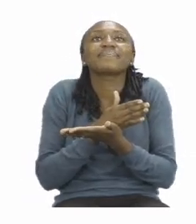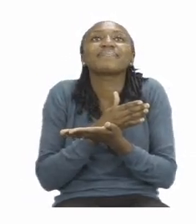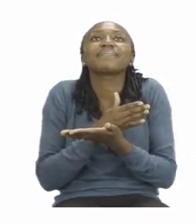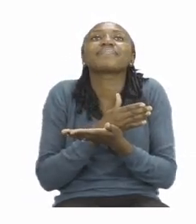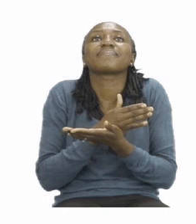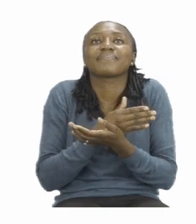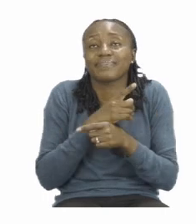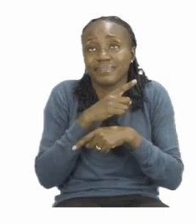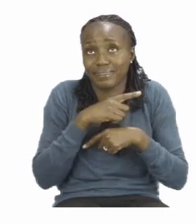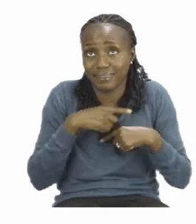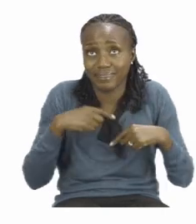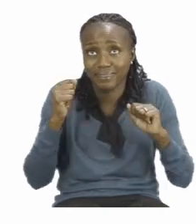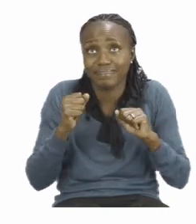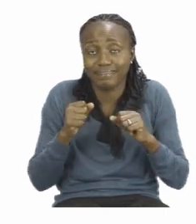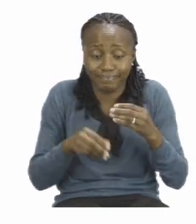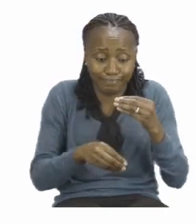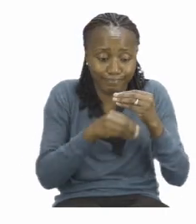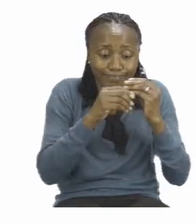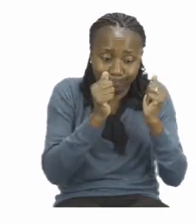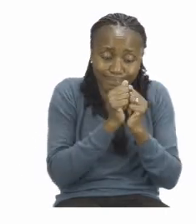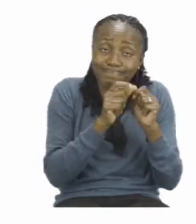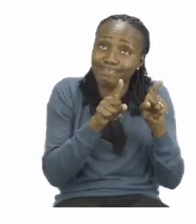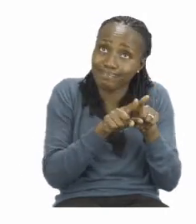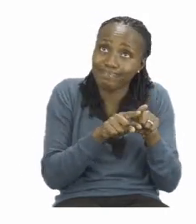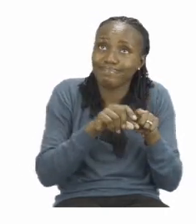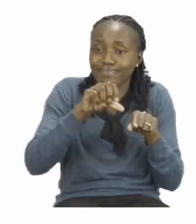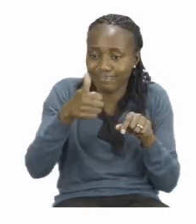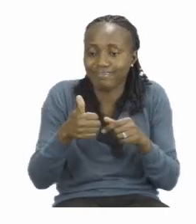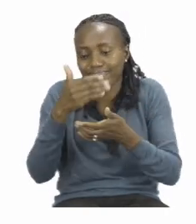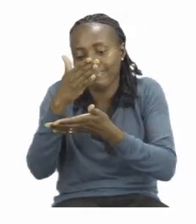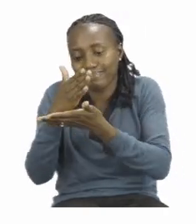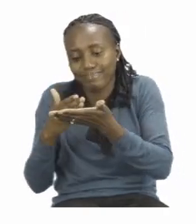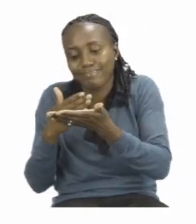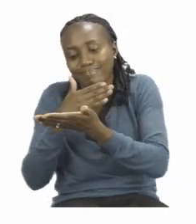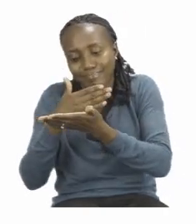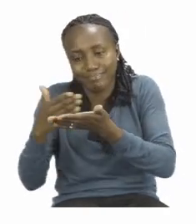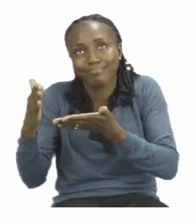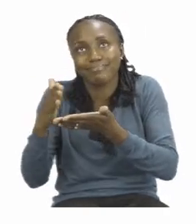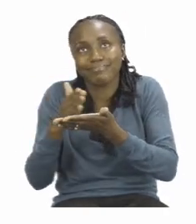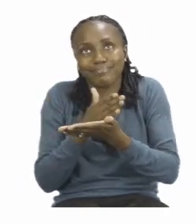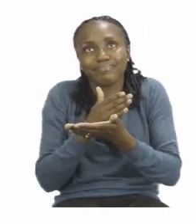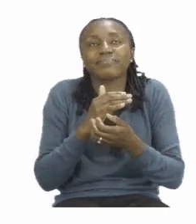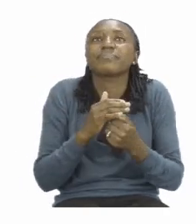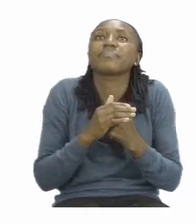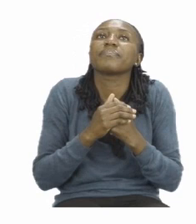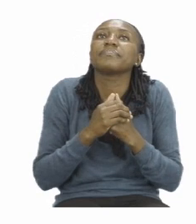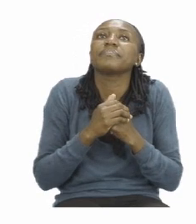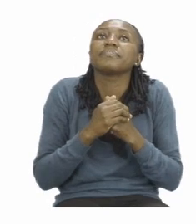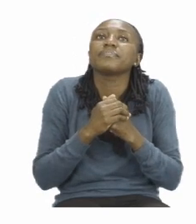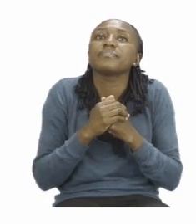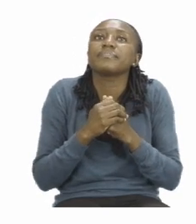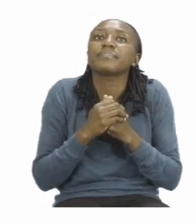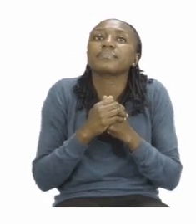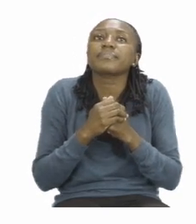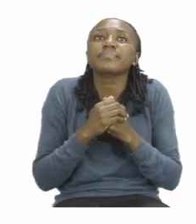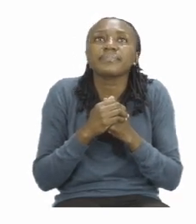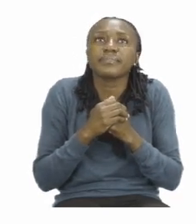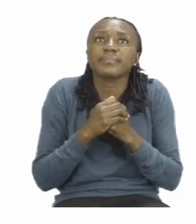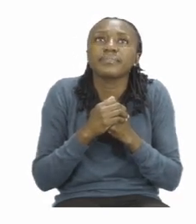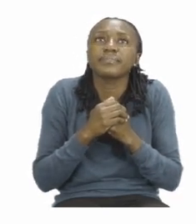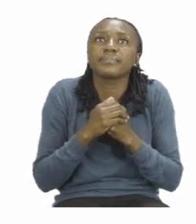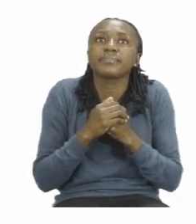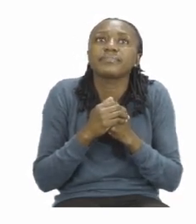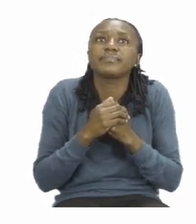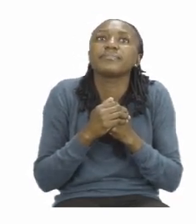the numbers given and to halve that same number. After that, we're going to use the